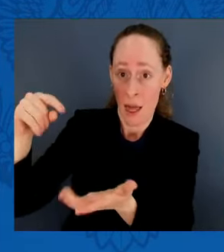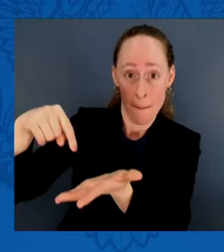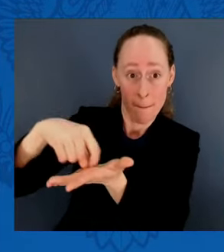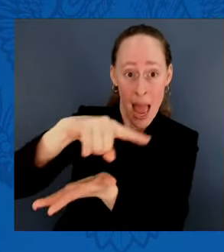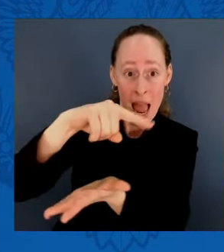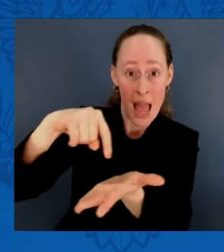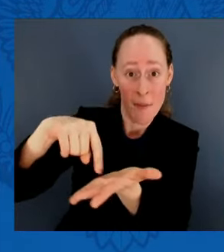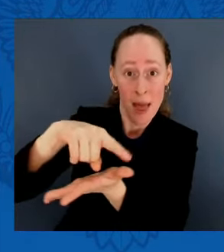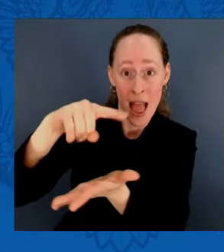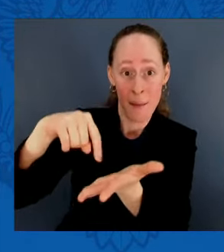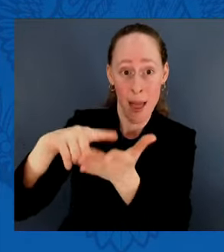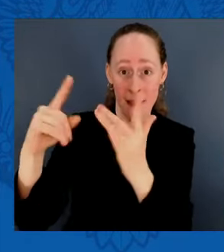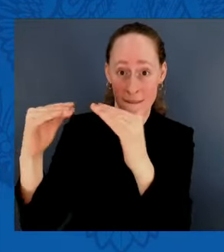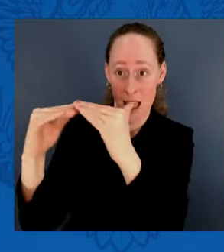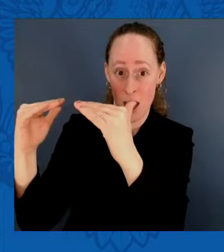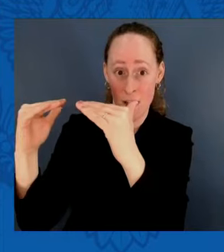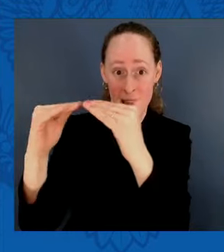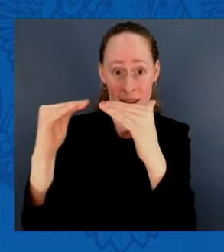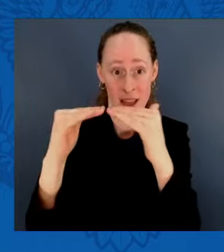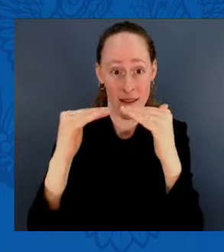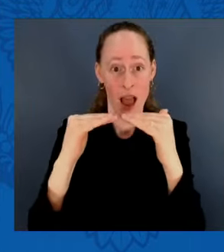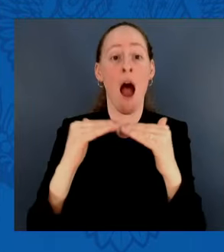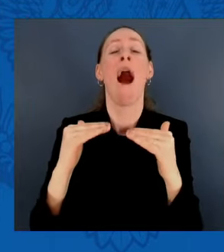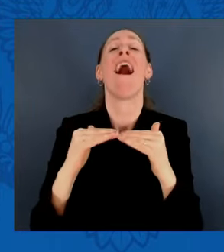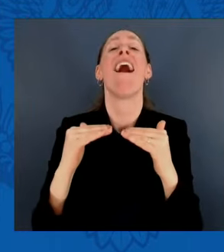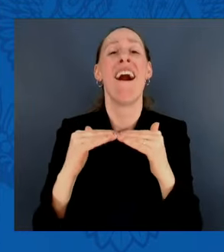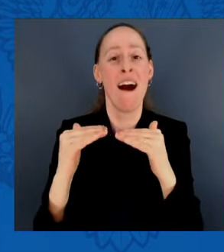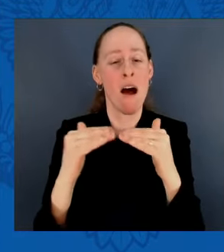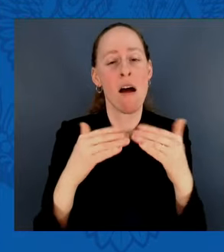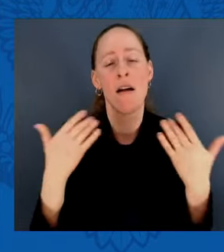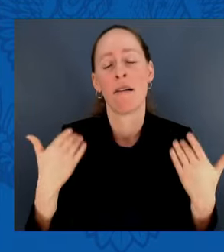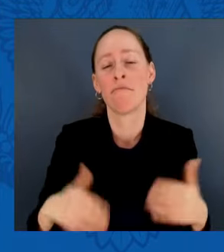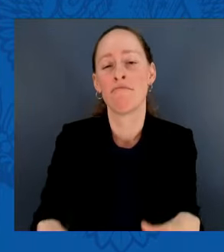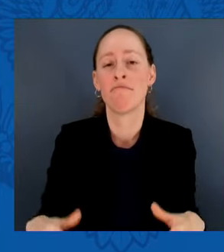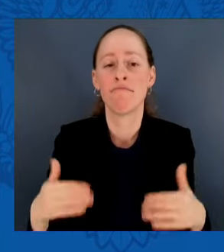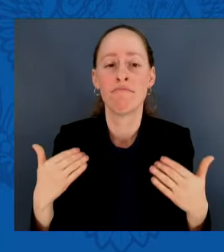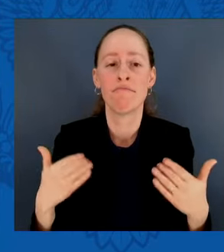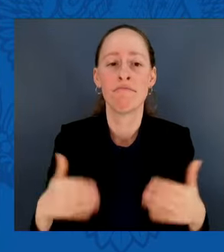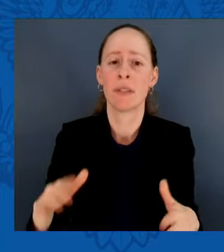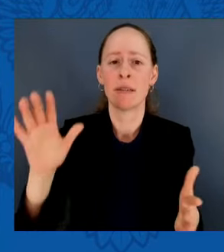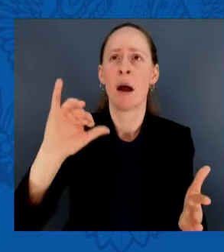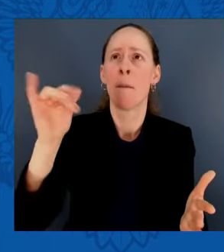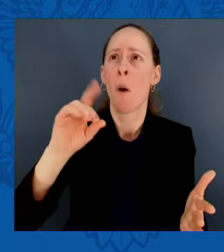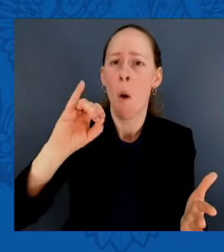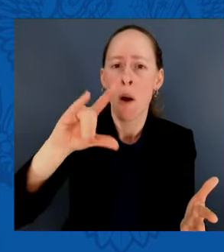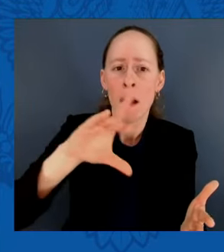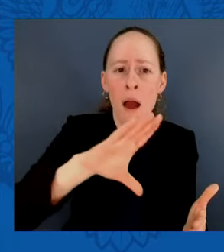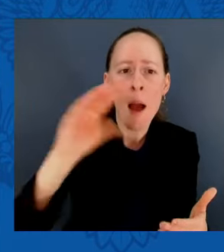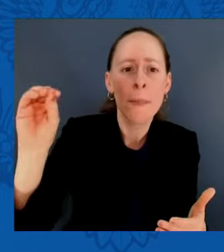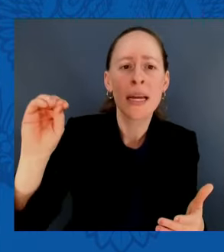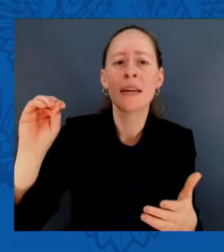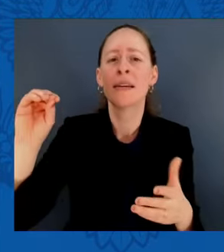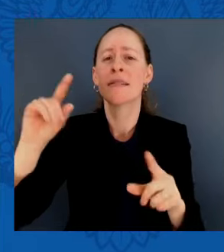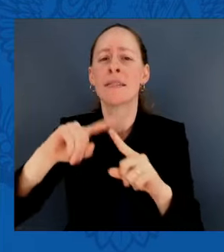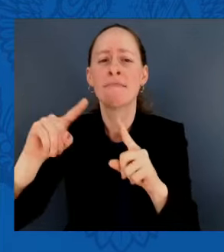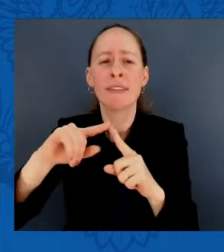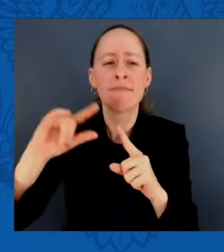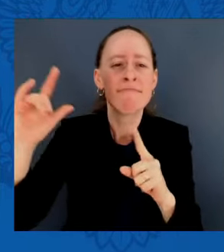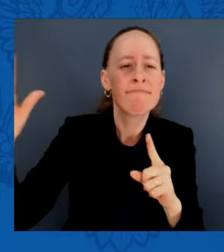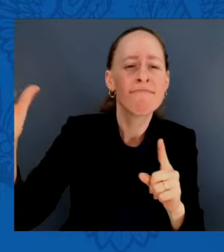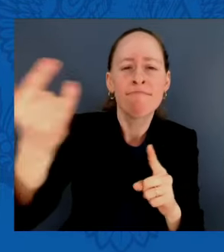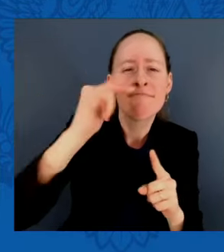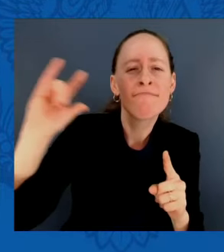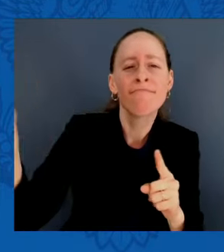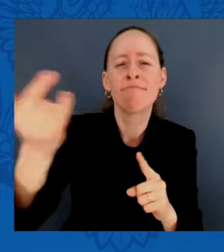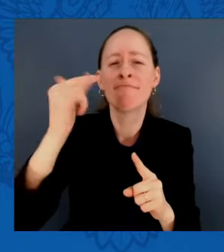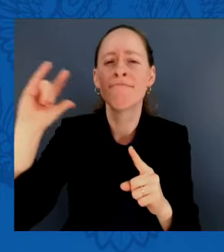for big pharma, big oil, private jets, massive executive pay when it's only supposed to be $1 million that could be deducted. They can pay them